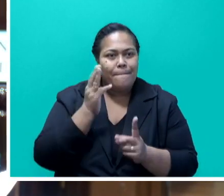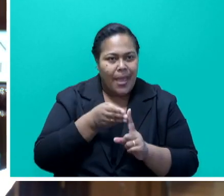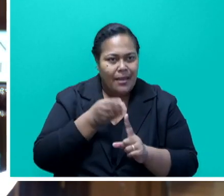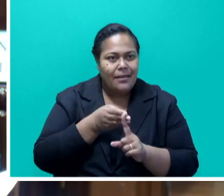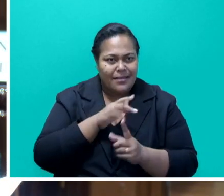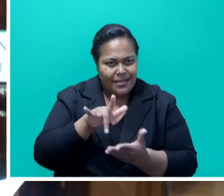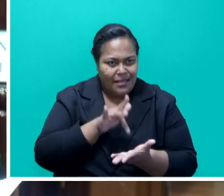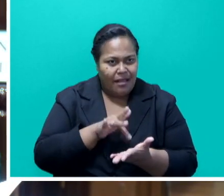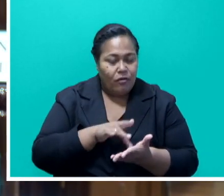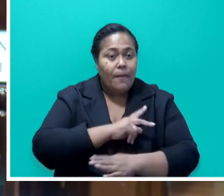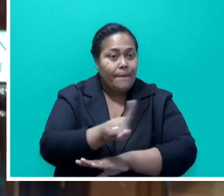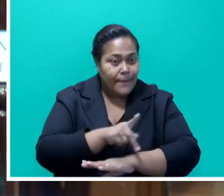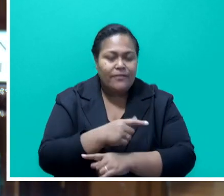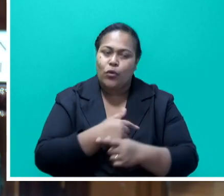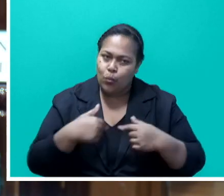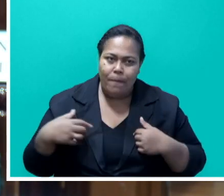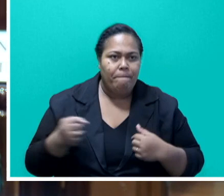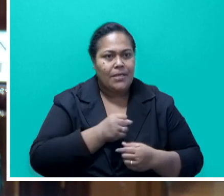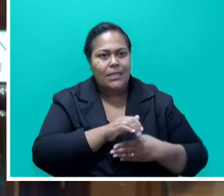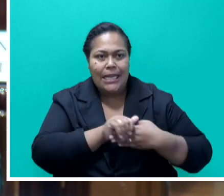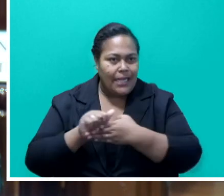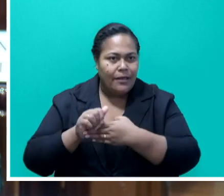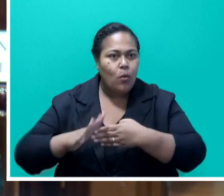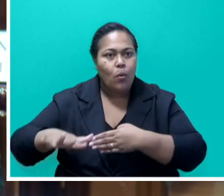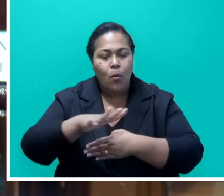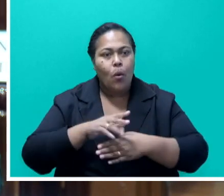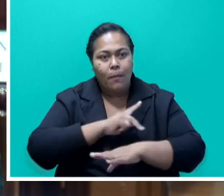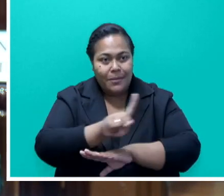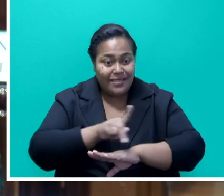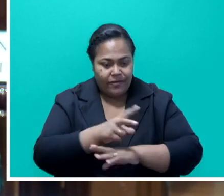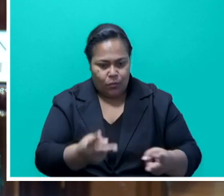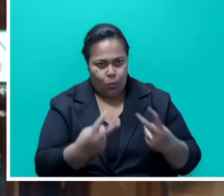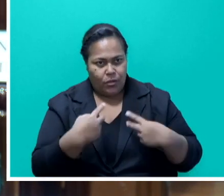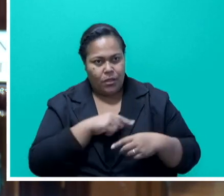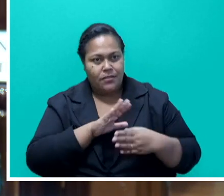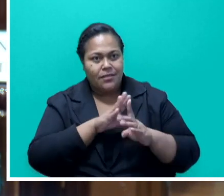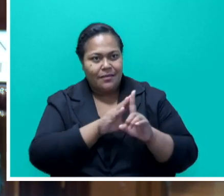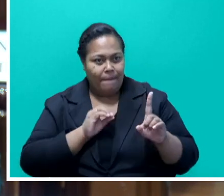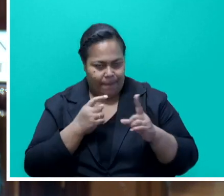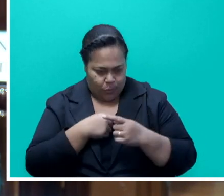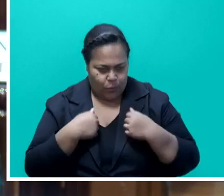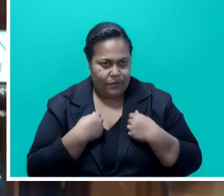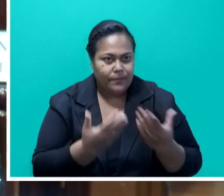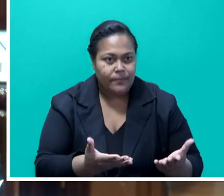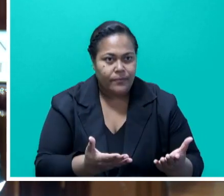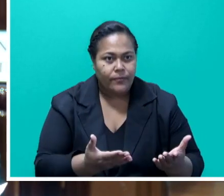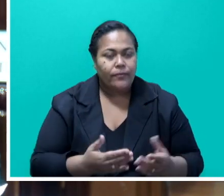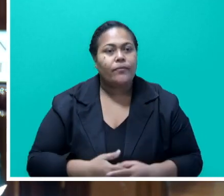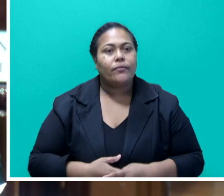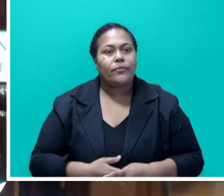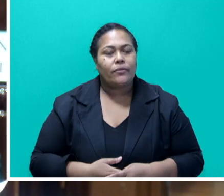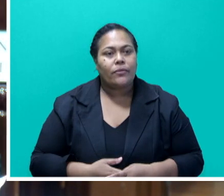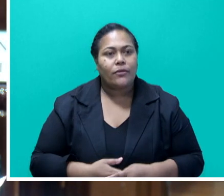new forestry sectors for the benefit of all Pacific Islanders. The center, Mr. Speaker, will support cottage